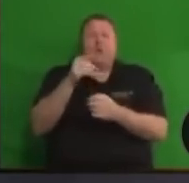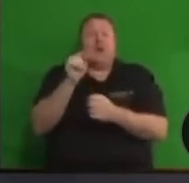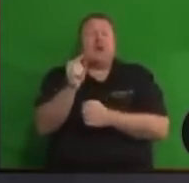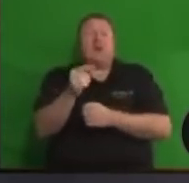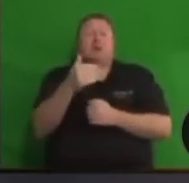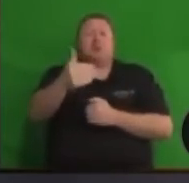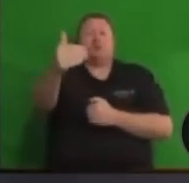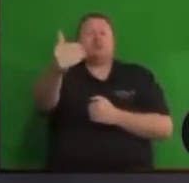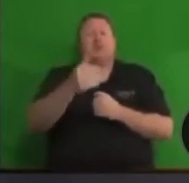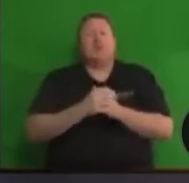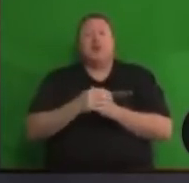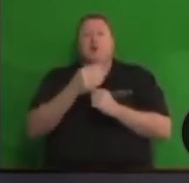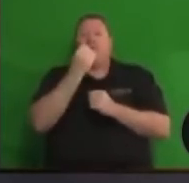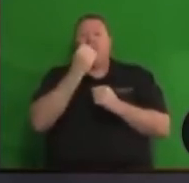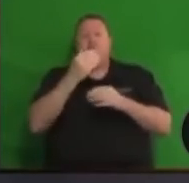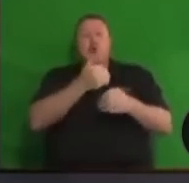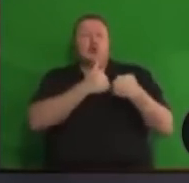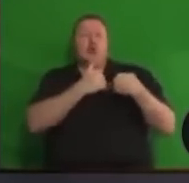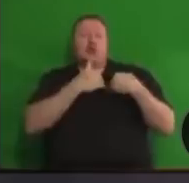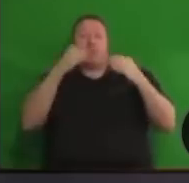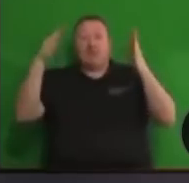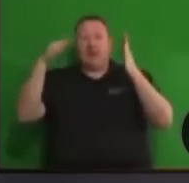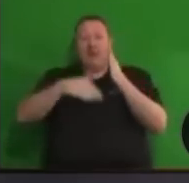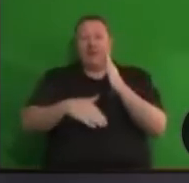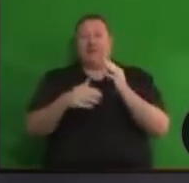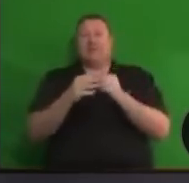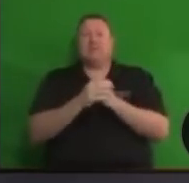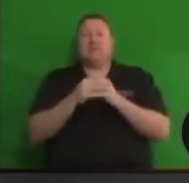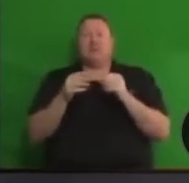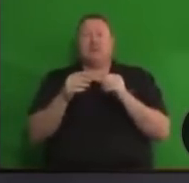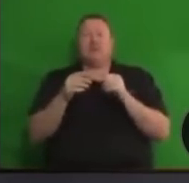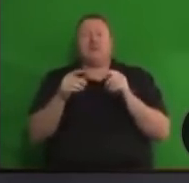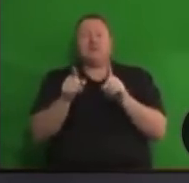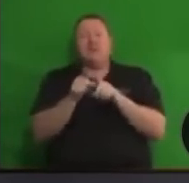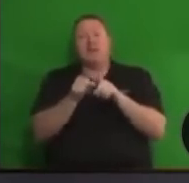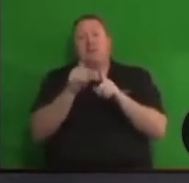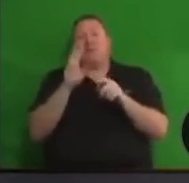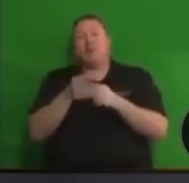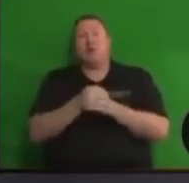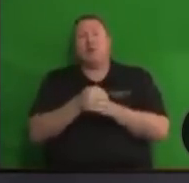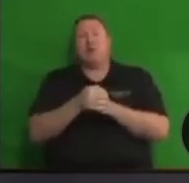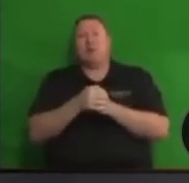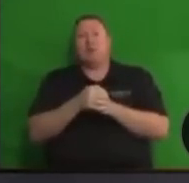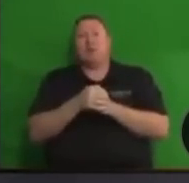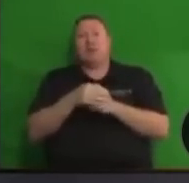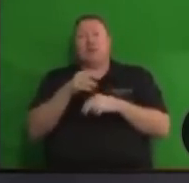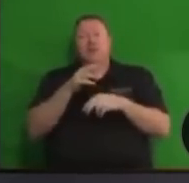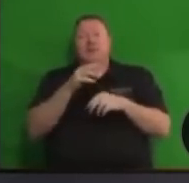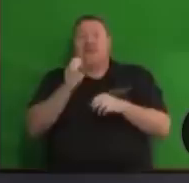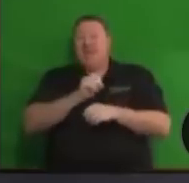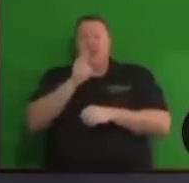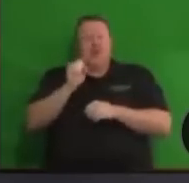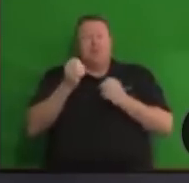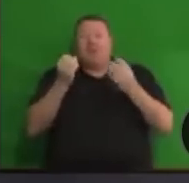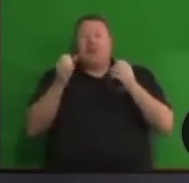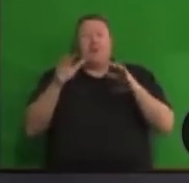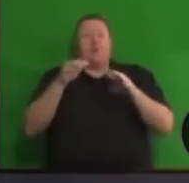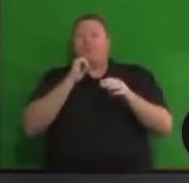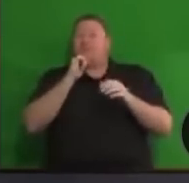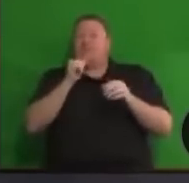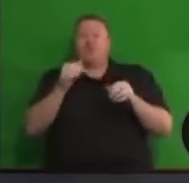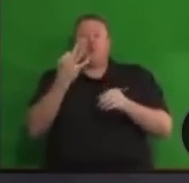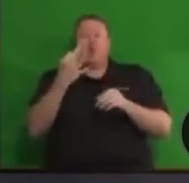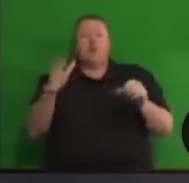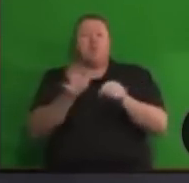security will further decline in a nation where millions already don't get 3 full meals a day. Hospitals